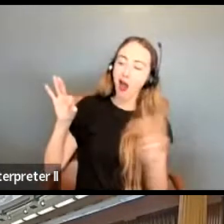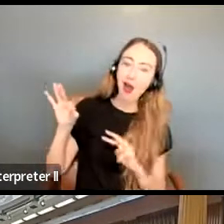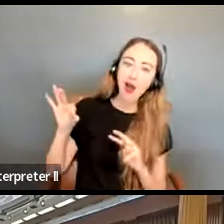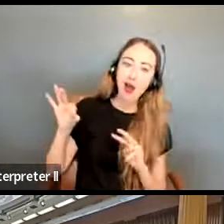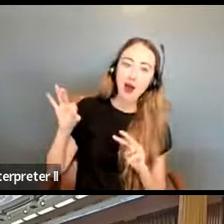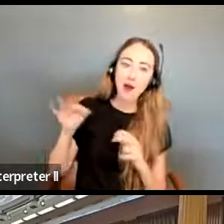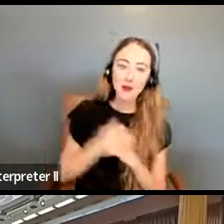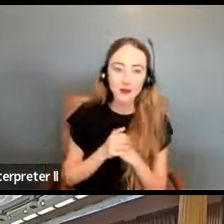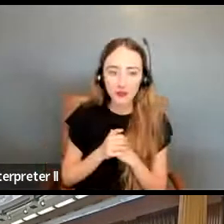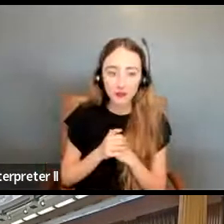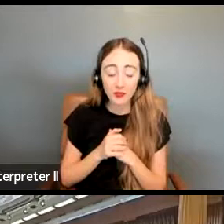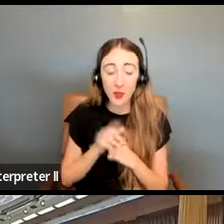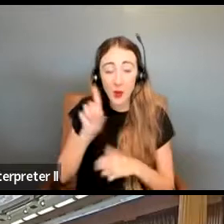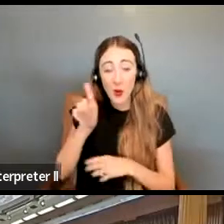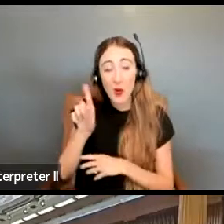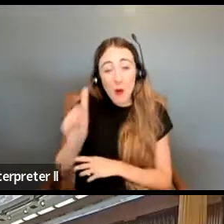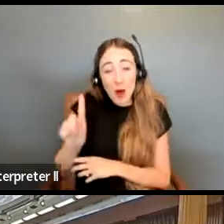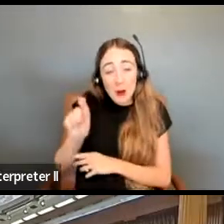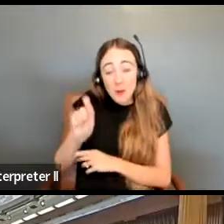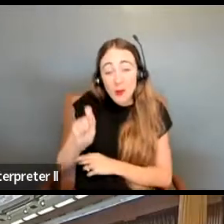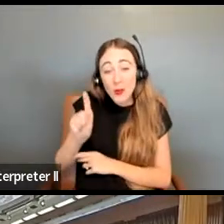you find is that only